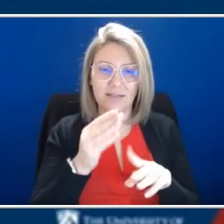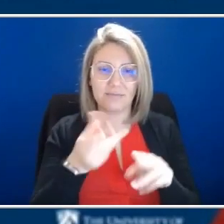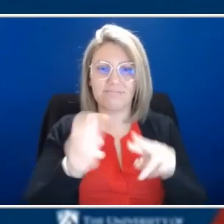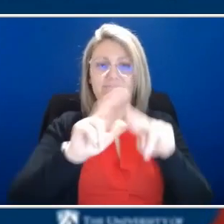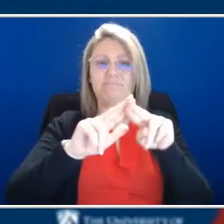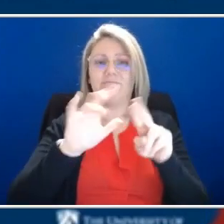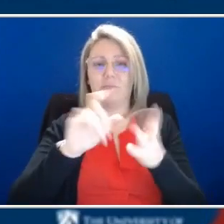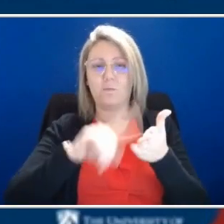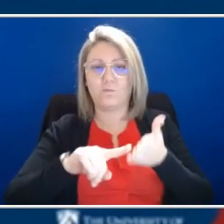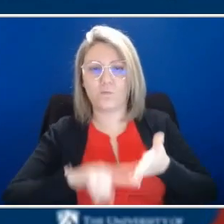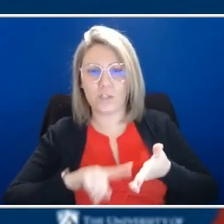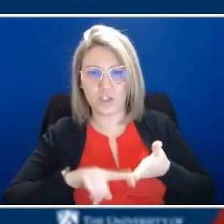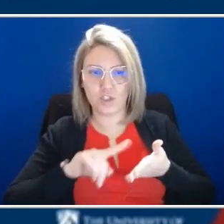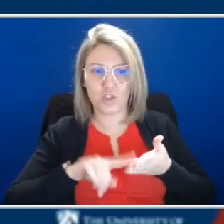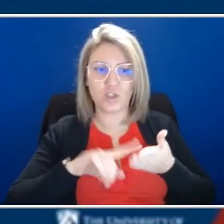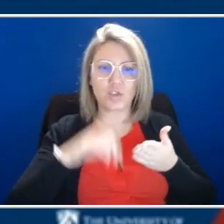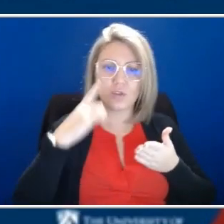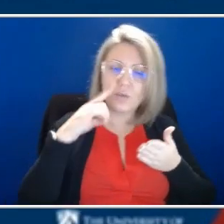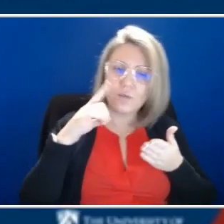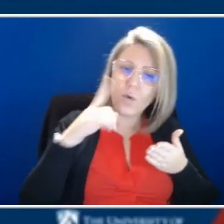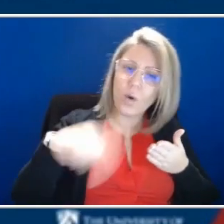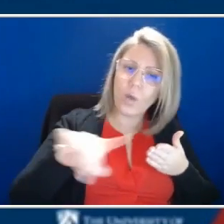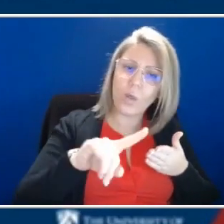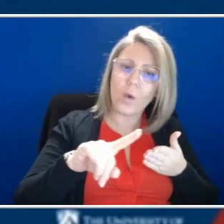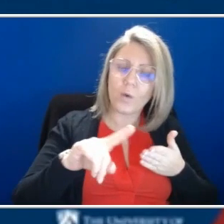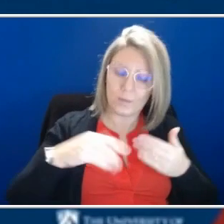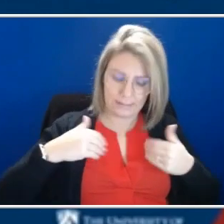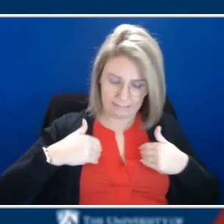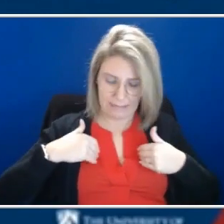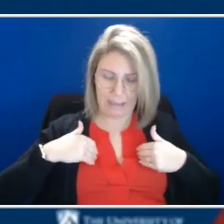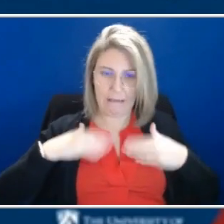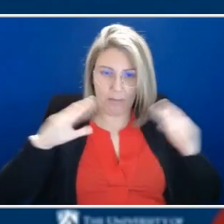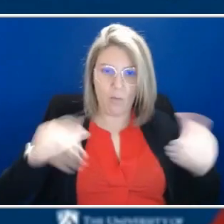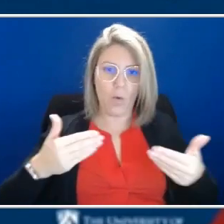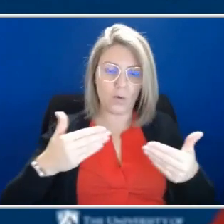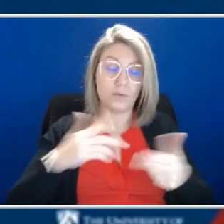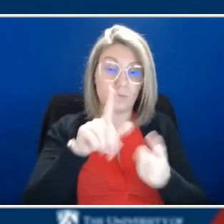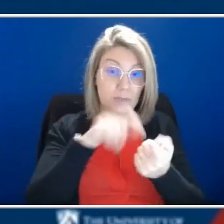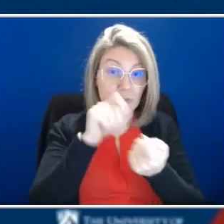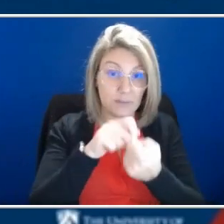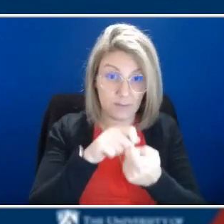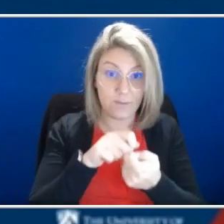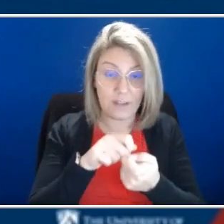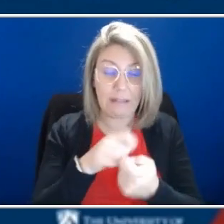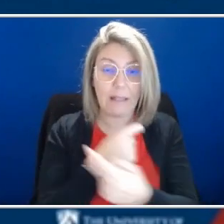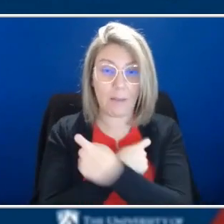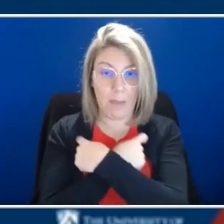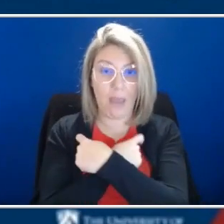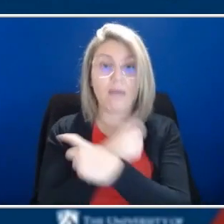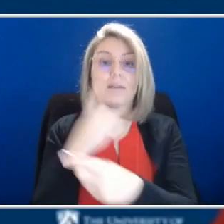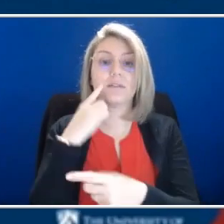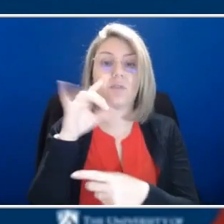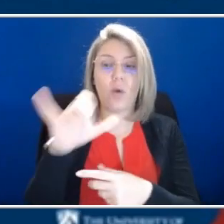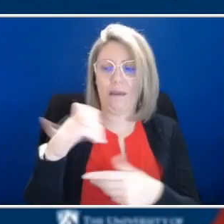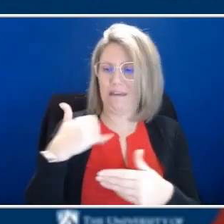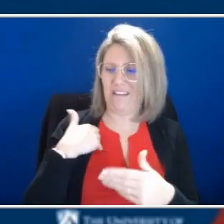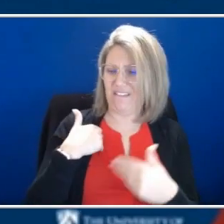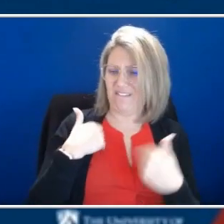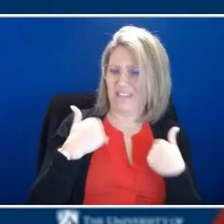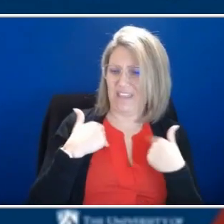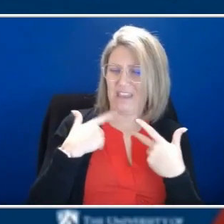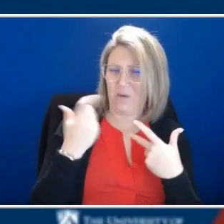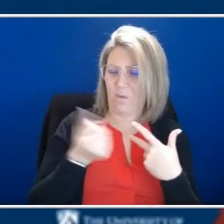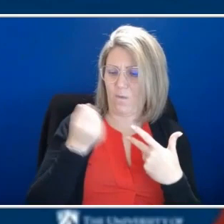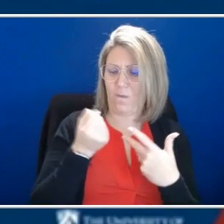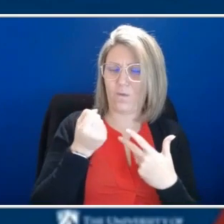research into those animal hosts, particularly bats, that harbor these viruses that then can spill